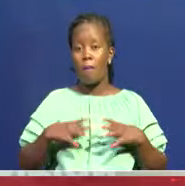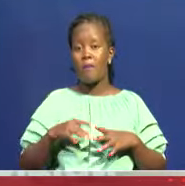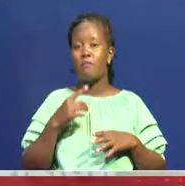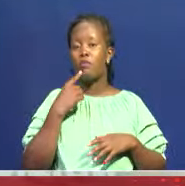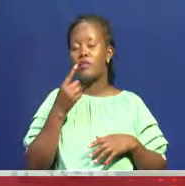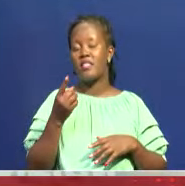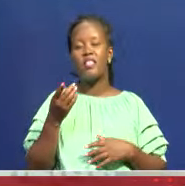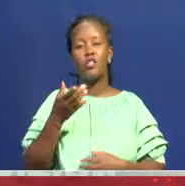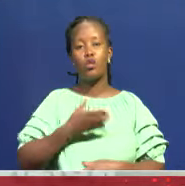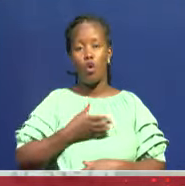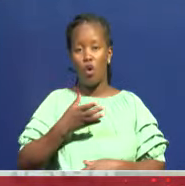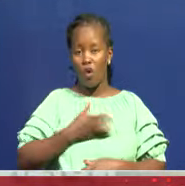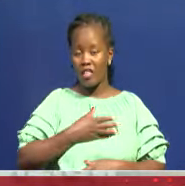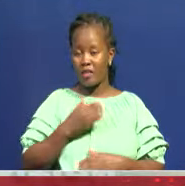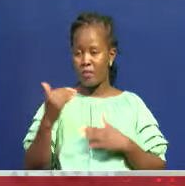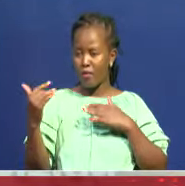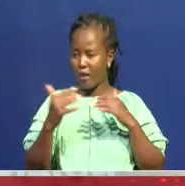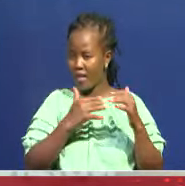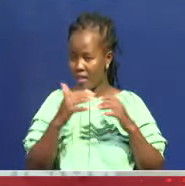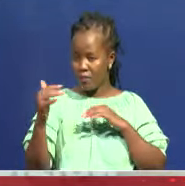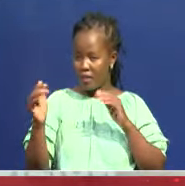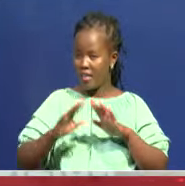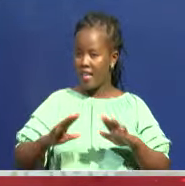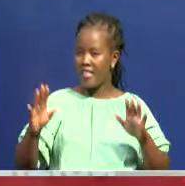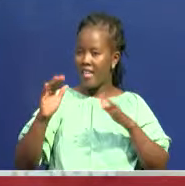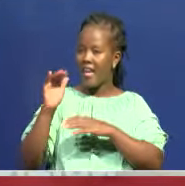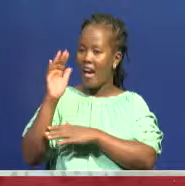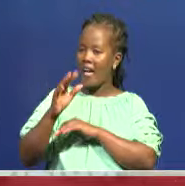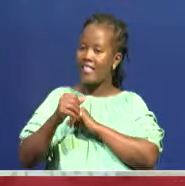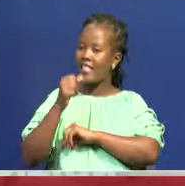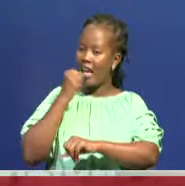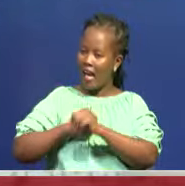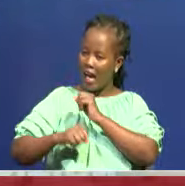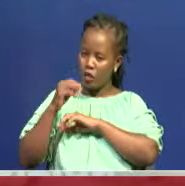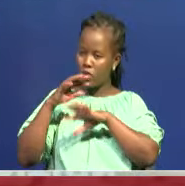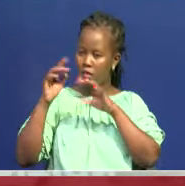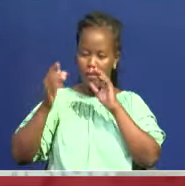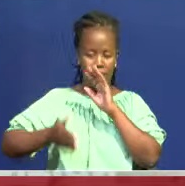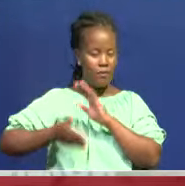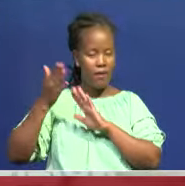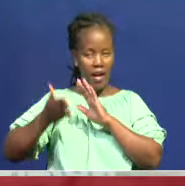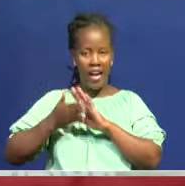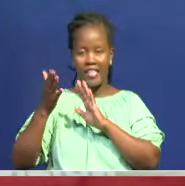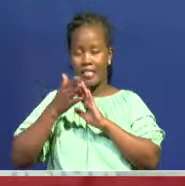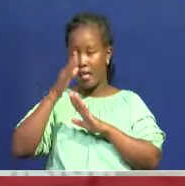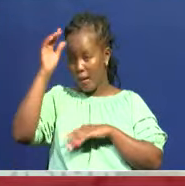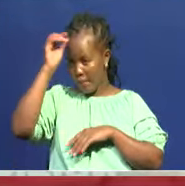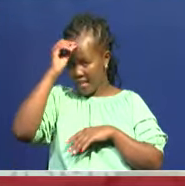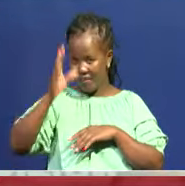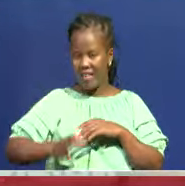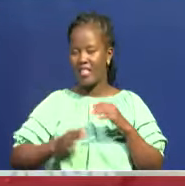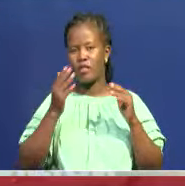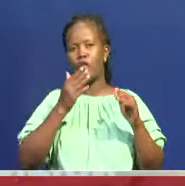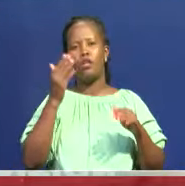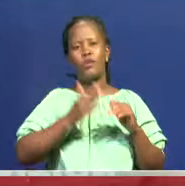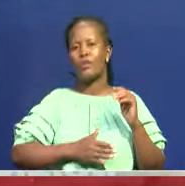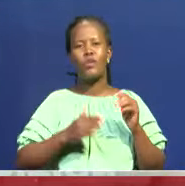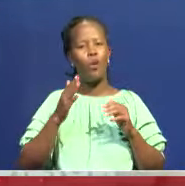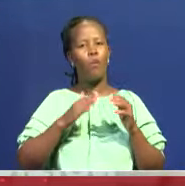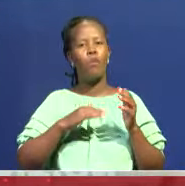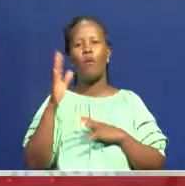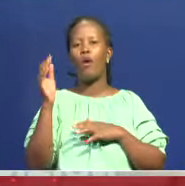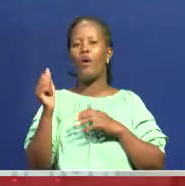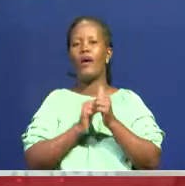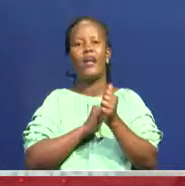the disputed land are now demanding immediate action by Governor Johnson Sakaja to avert more misery and destruction